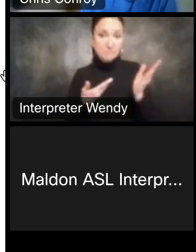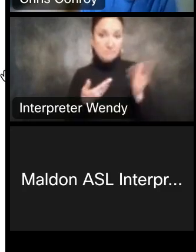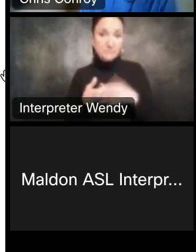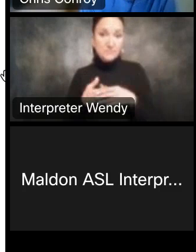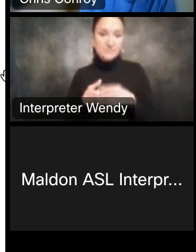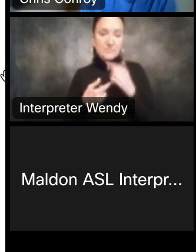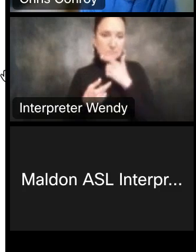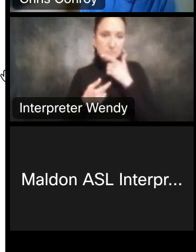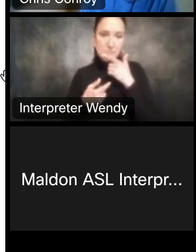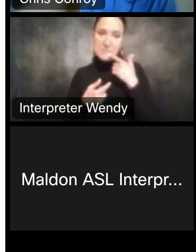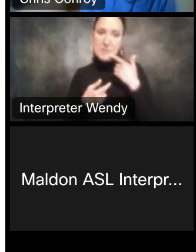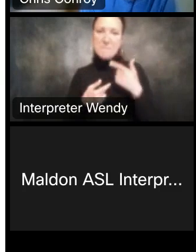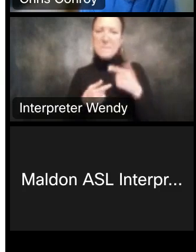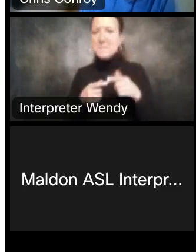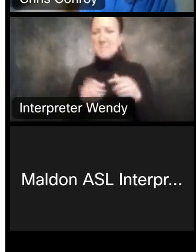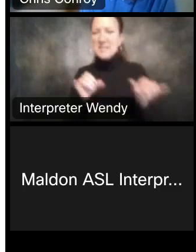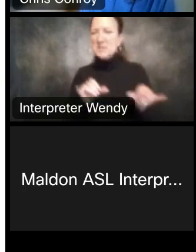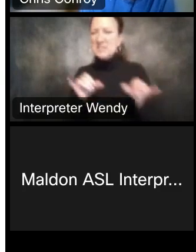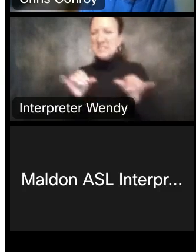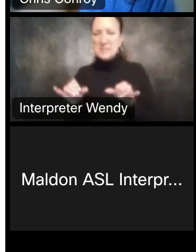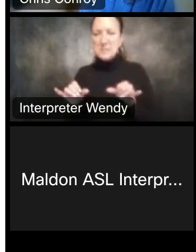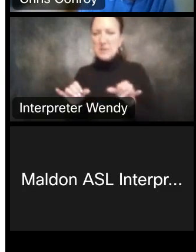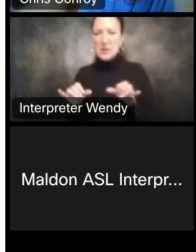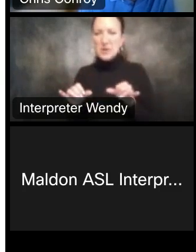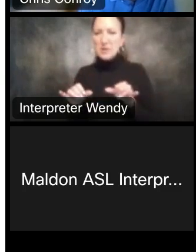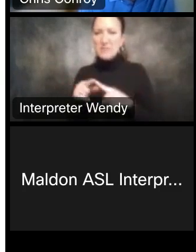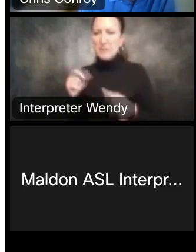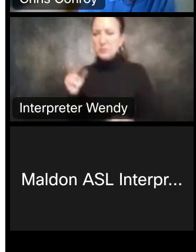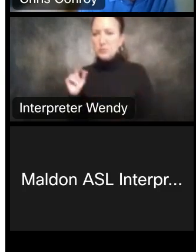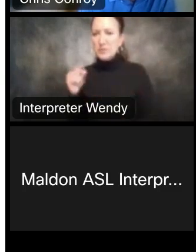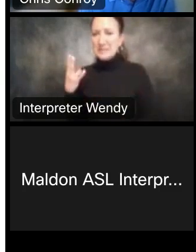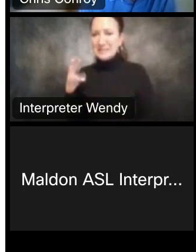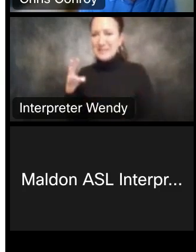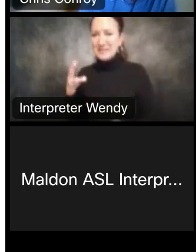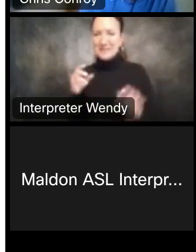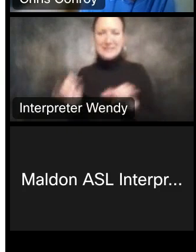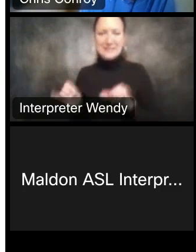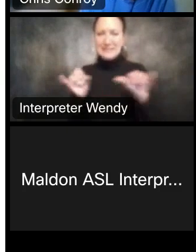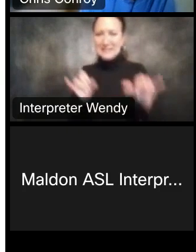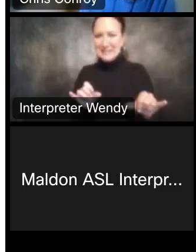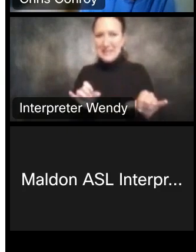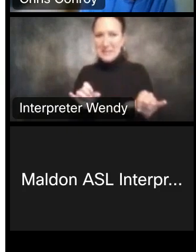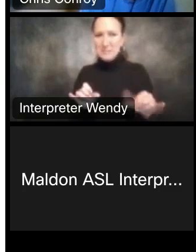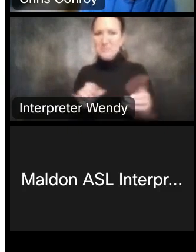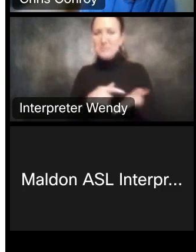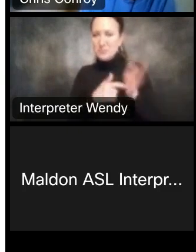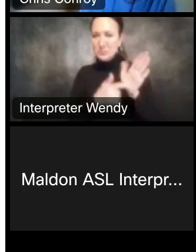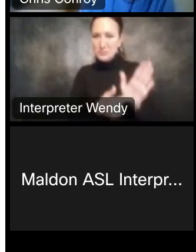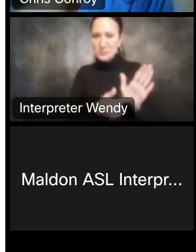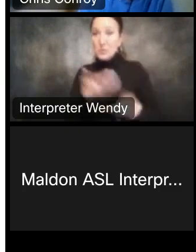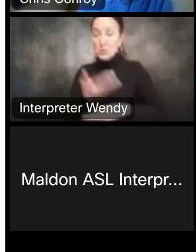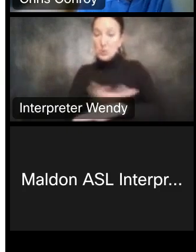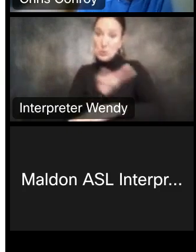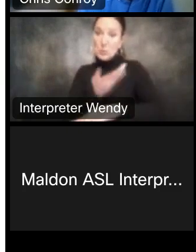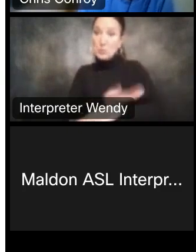To begin with, we did a similar exercise that was done back in 2017, and Jamie has already pointed out some of these improvements that have